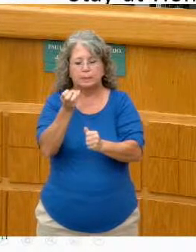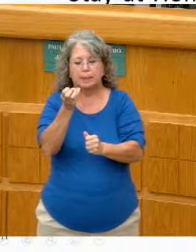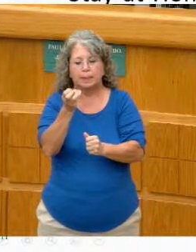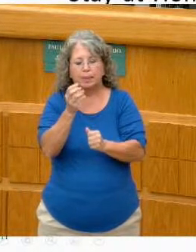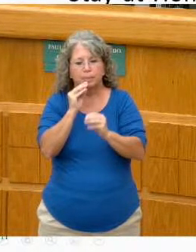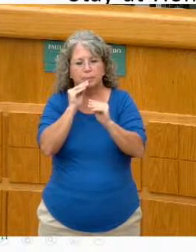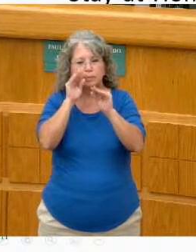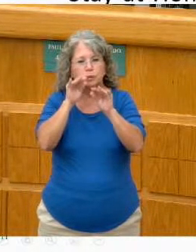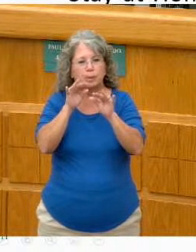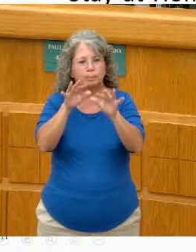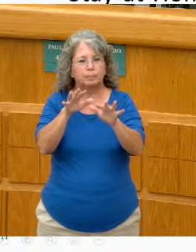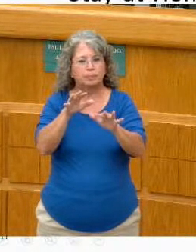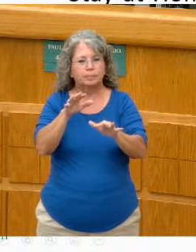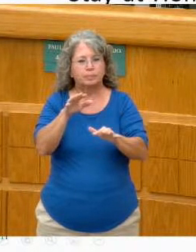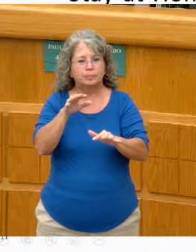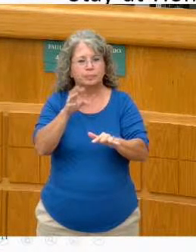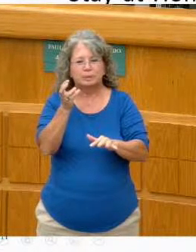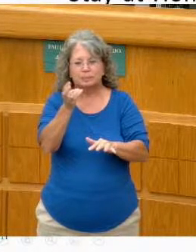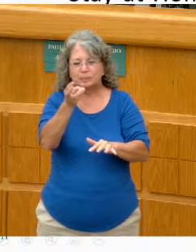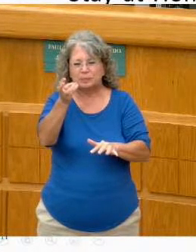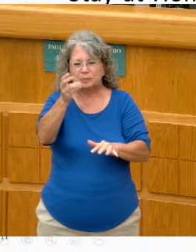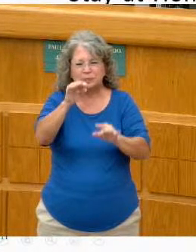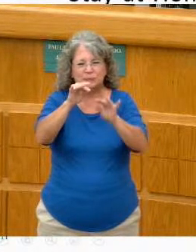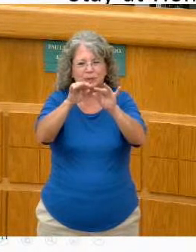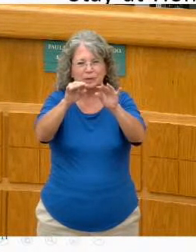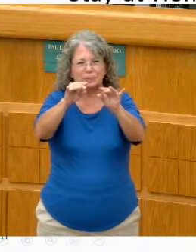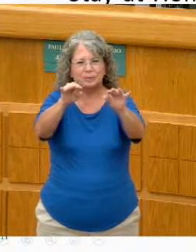the long story short, masks work.